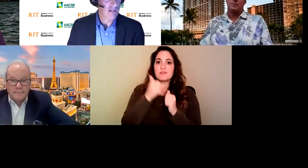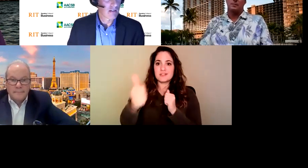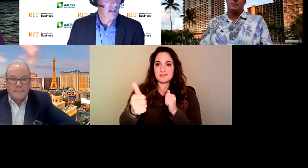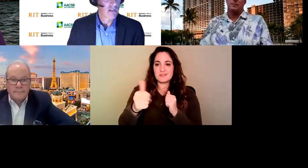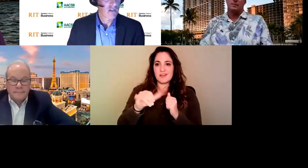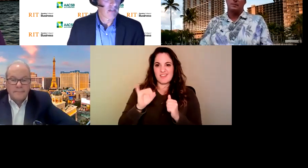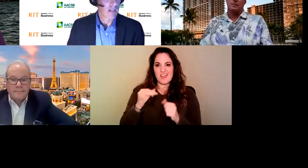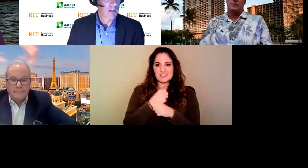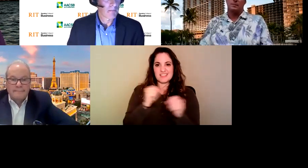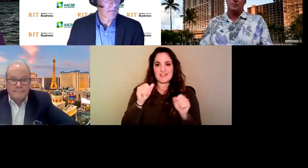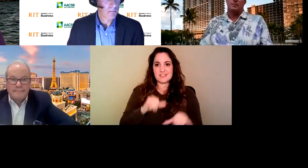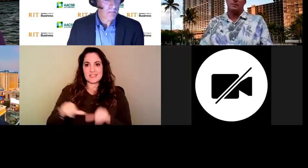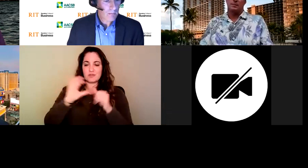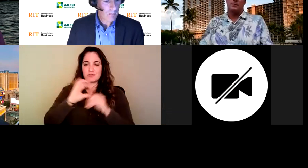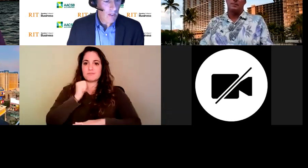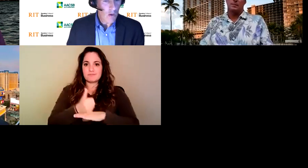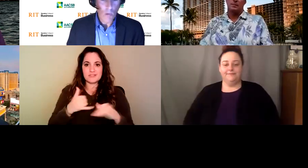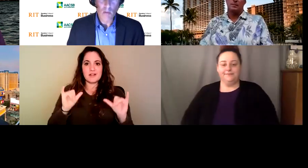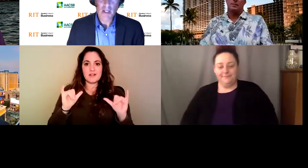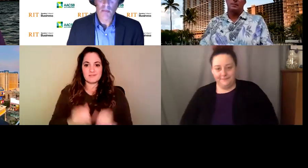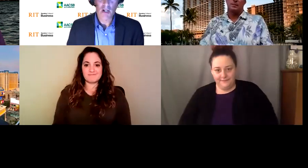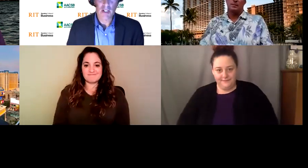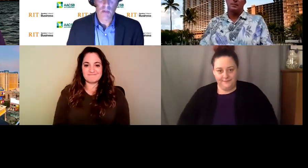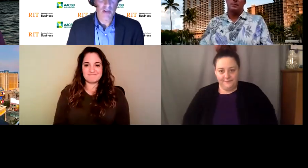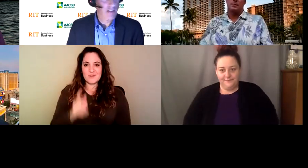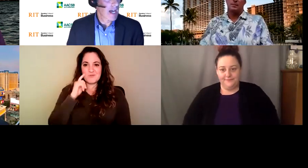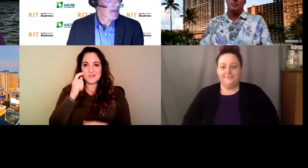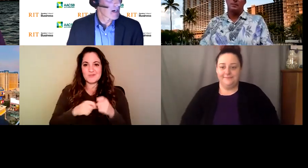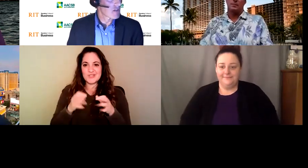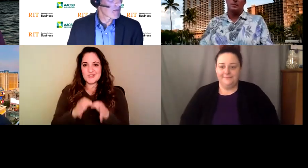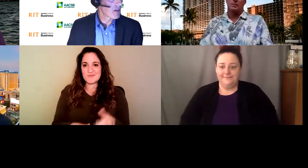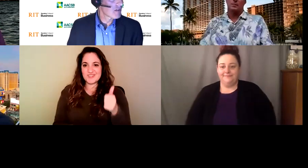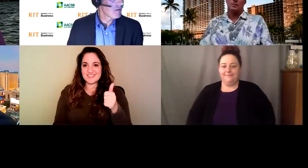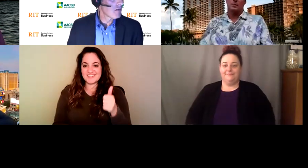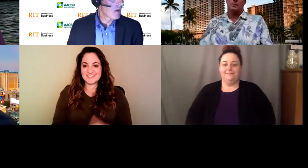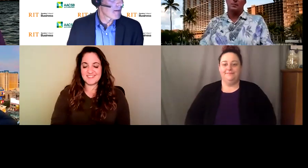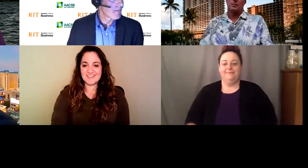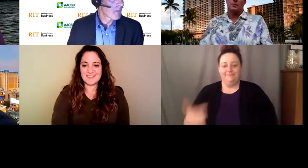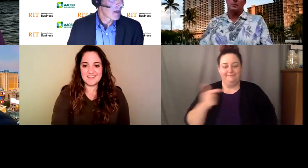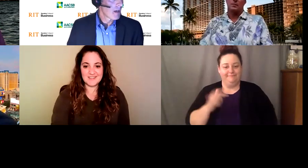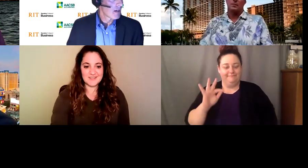standards still available. Well, we're working perfect with our timing here. So I'm going to